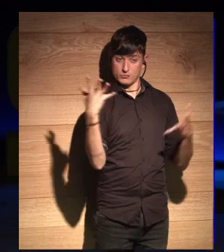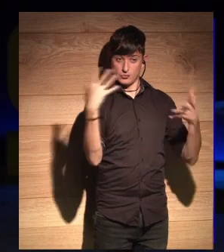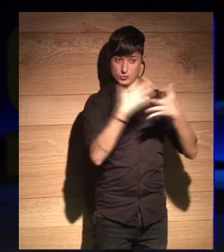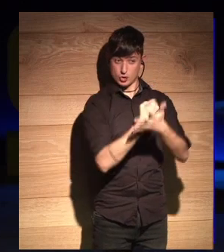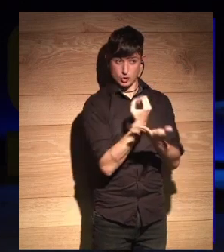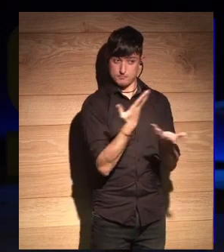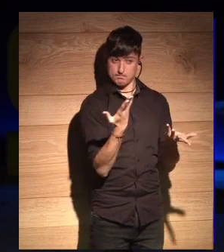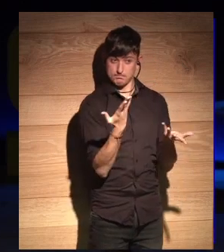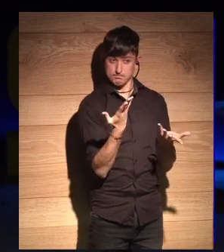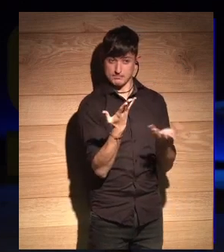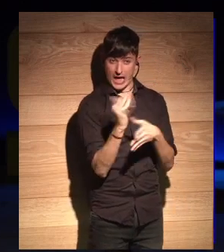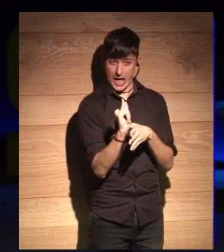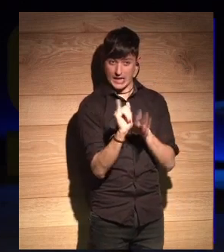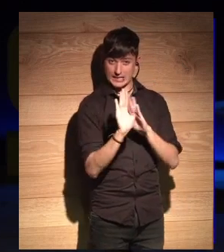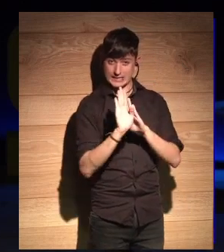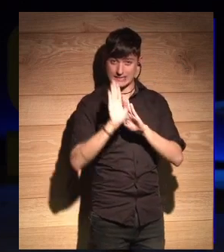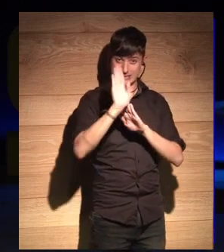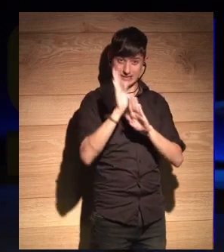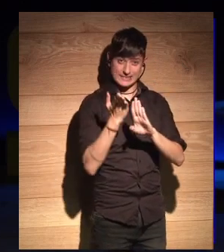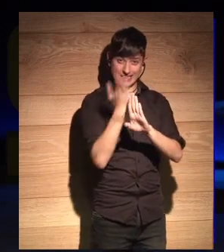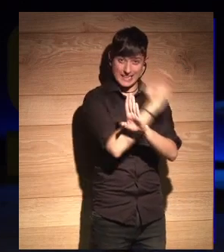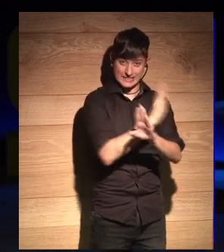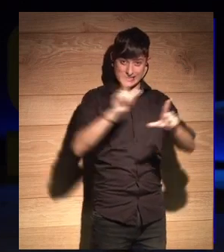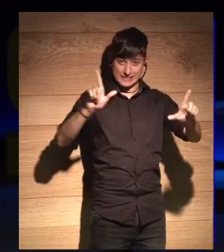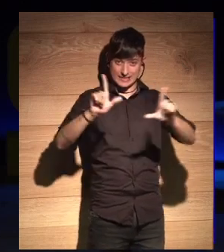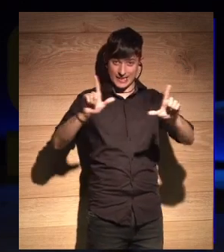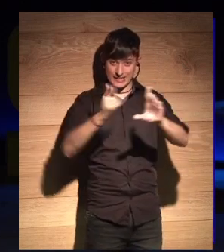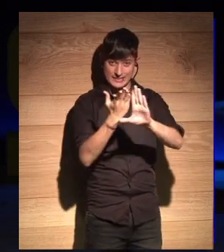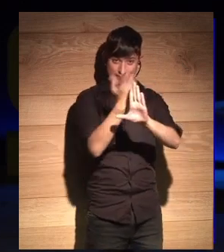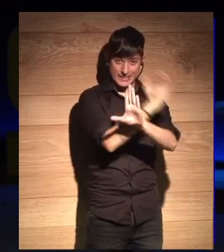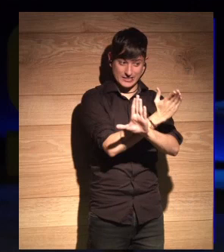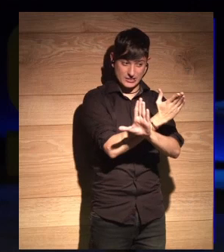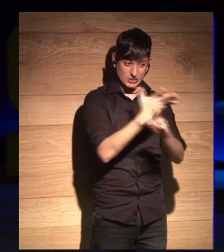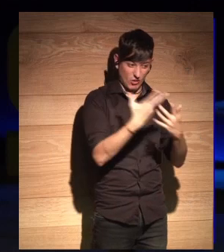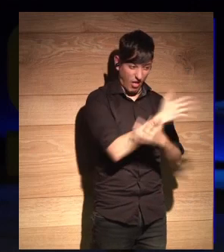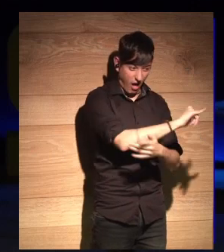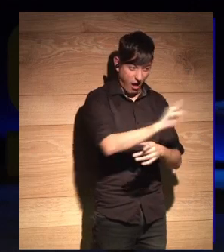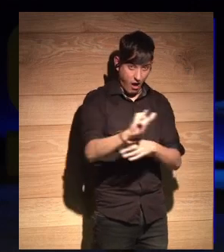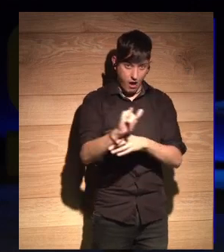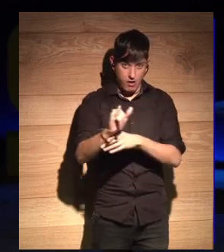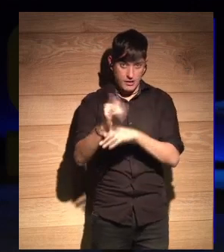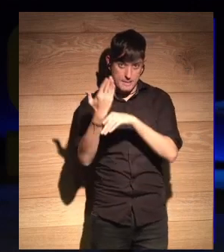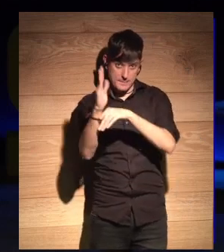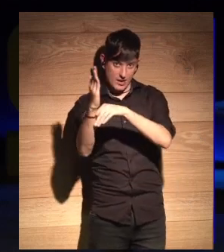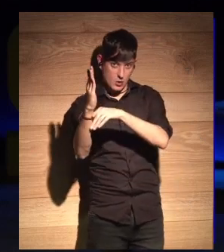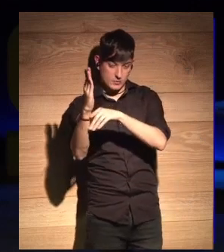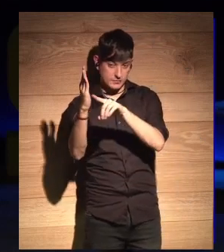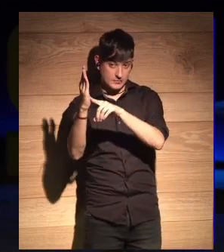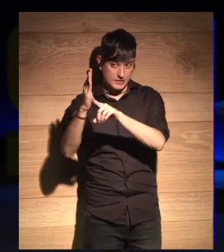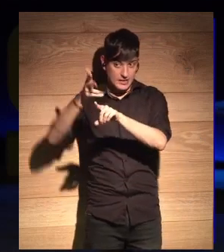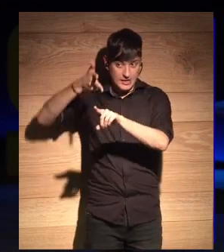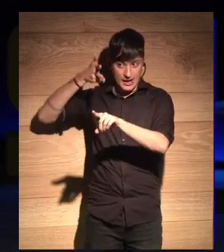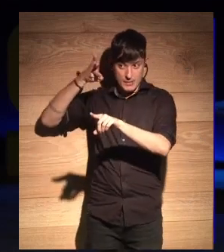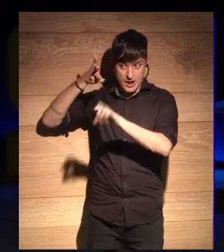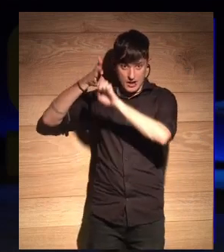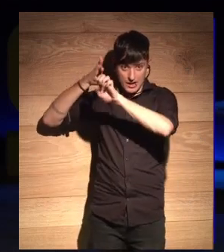there's a monologue through it. So this is the camera shooting through the mirror, and I'm mimicking